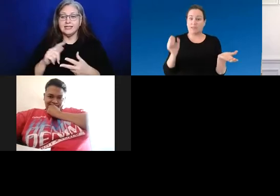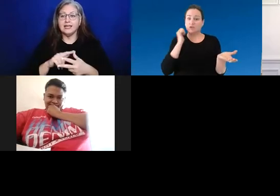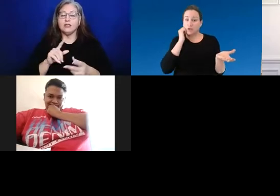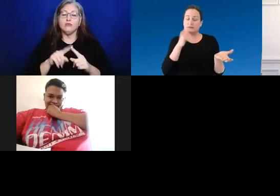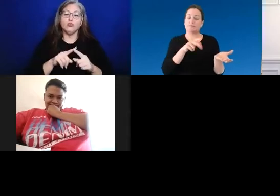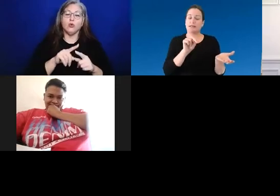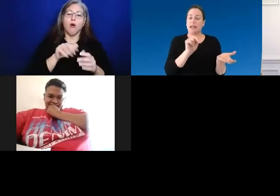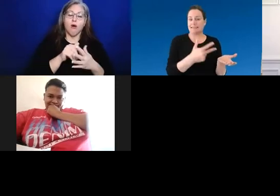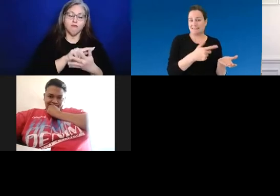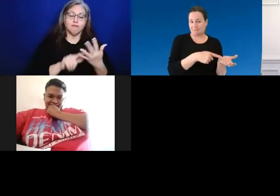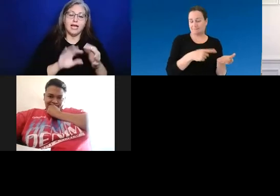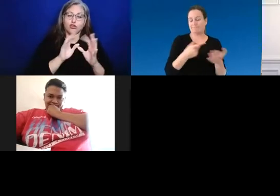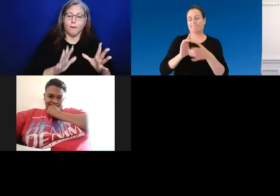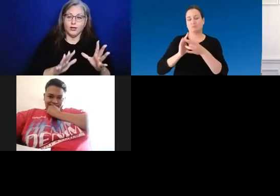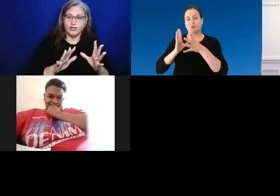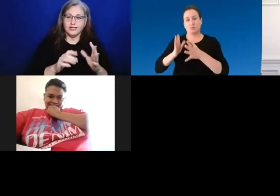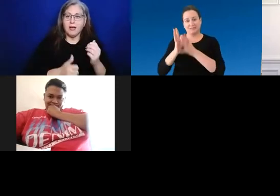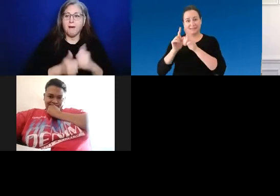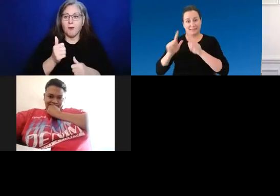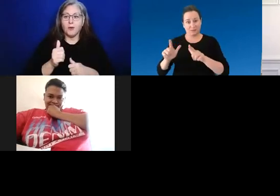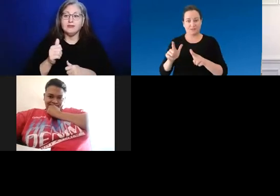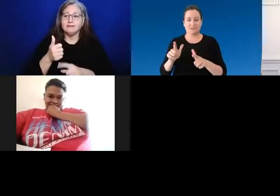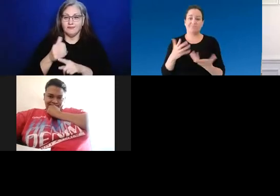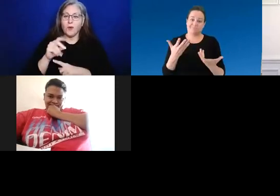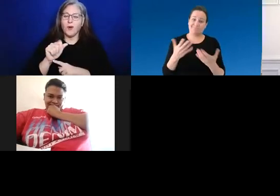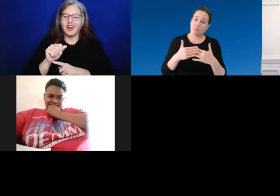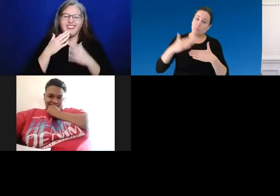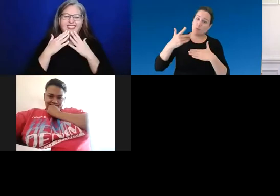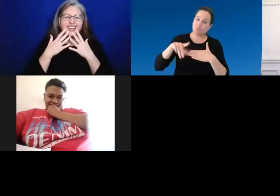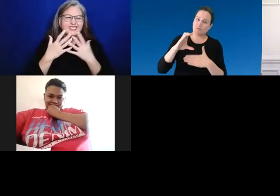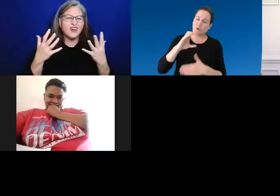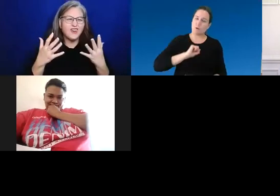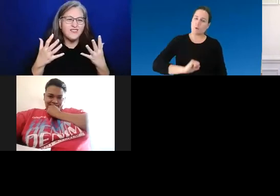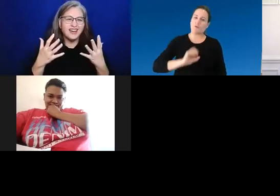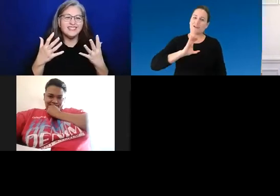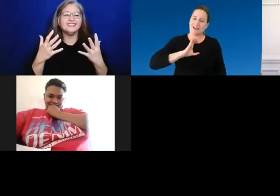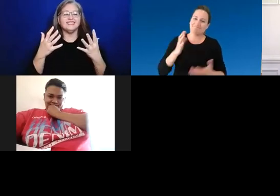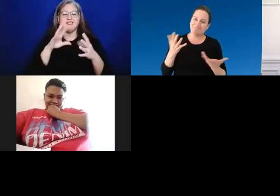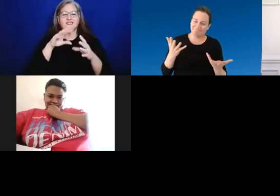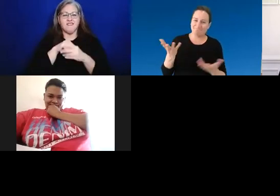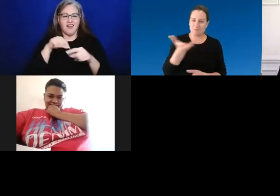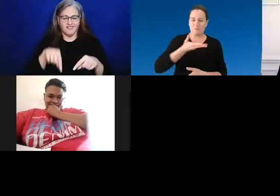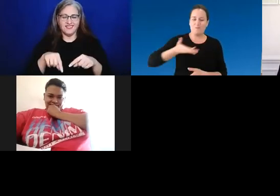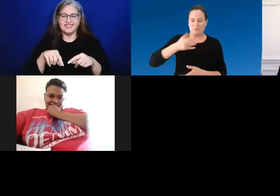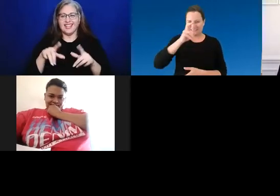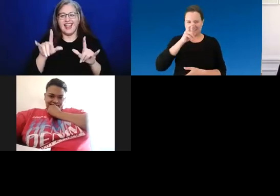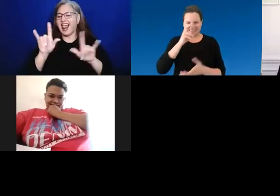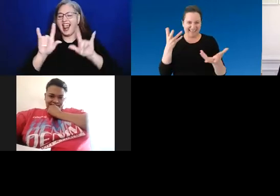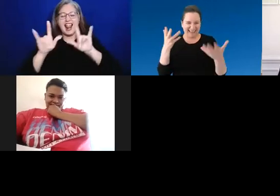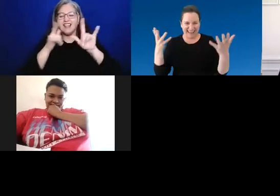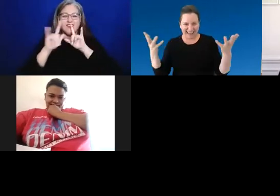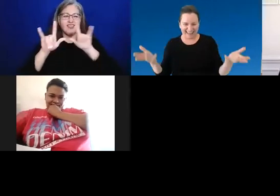language interpreters, most of them are coders. Thank you so much, all sisters, and, you know,